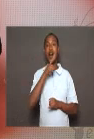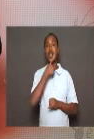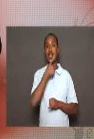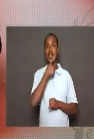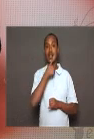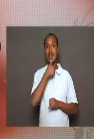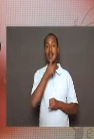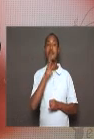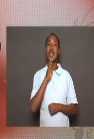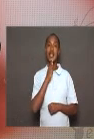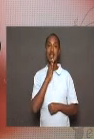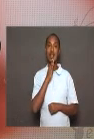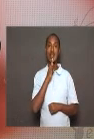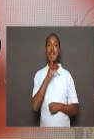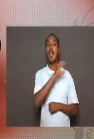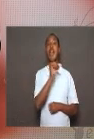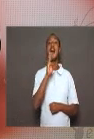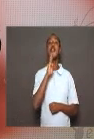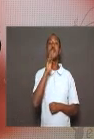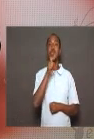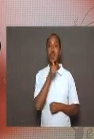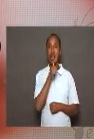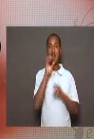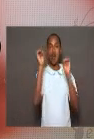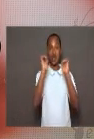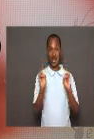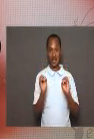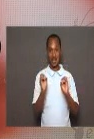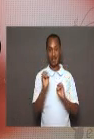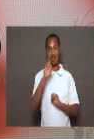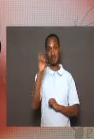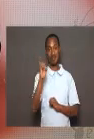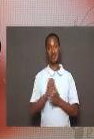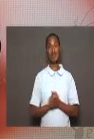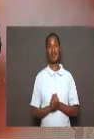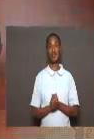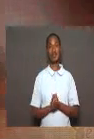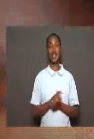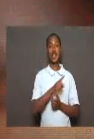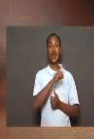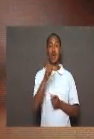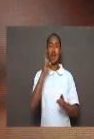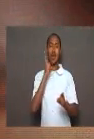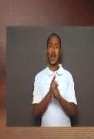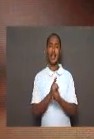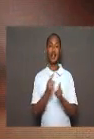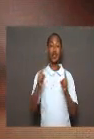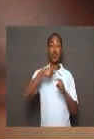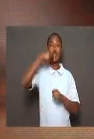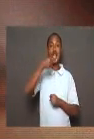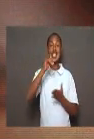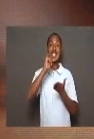acidic, basic, and amphoteric oxides? You were correct to